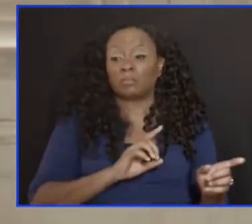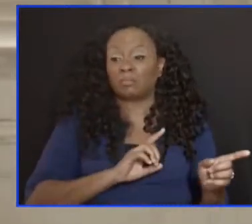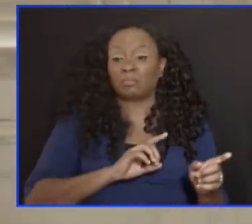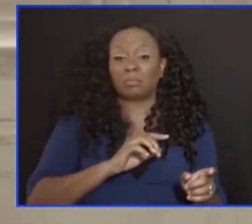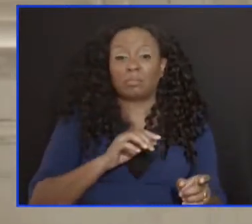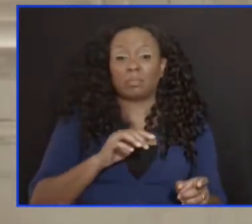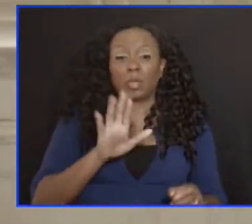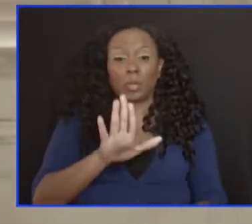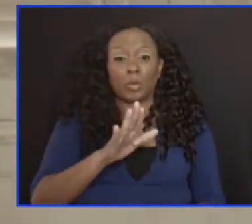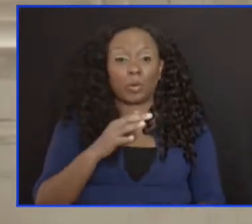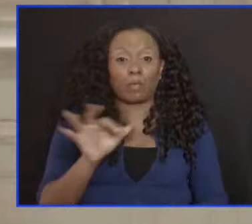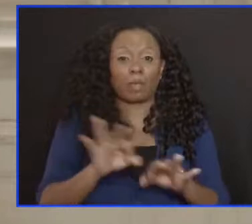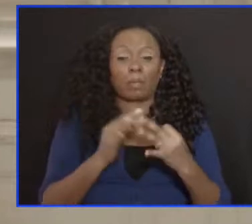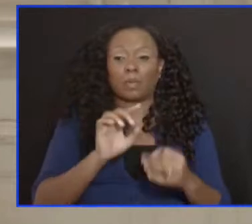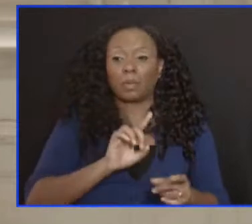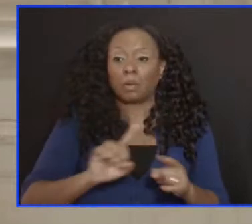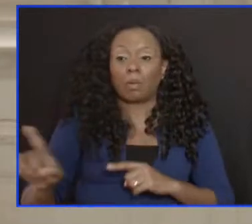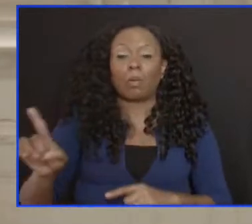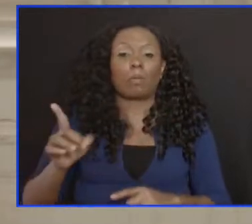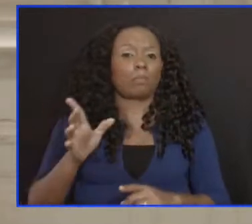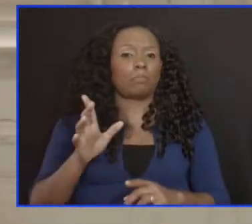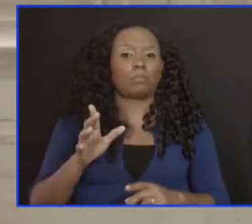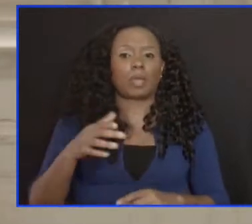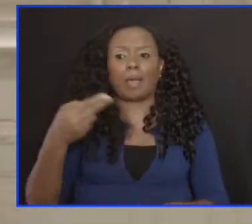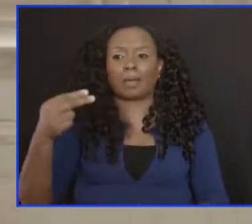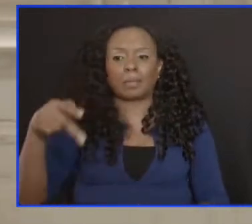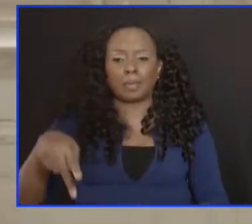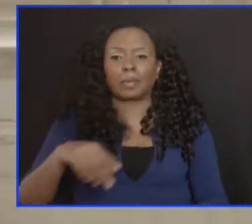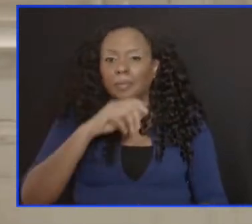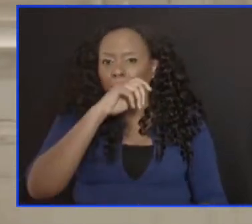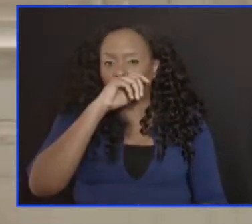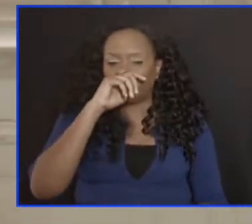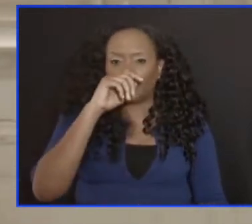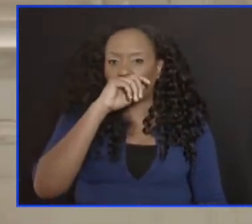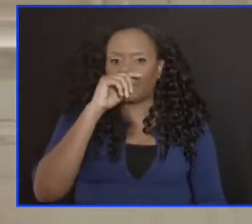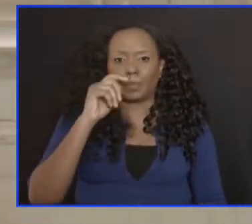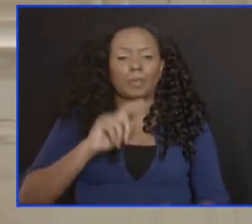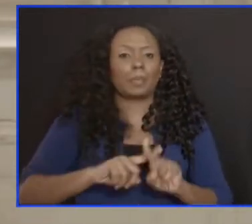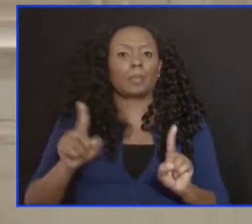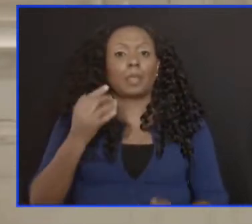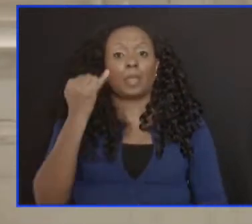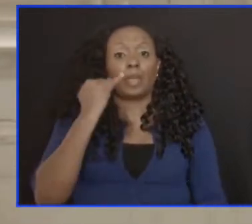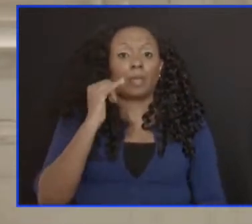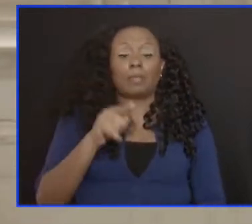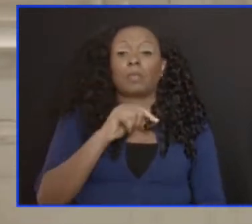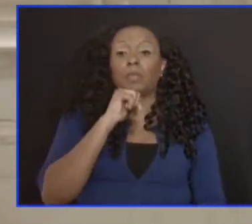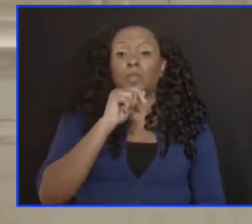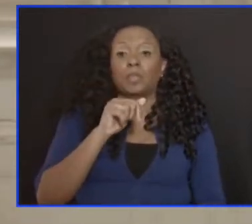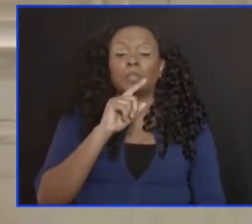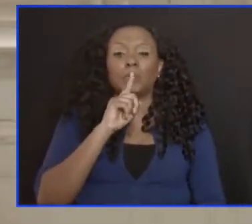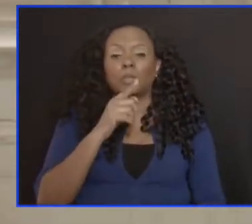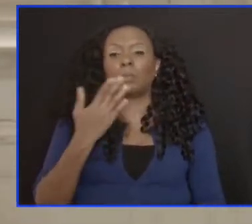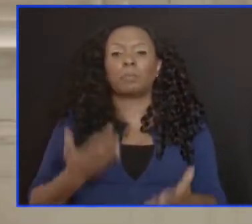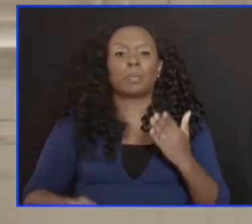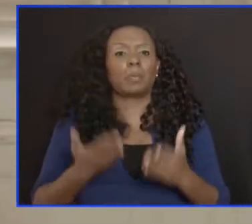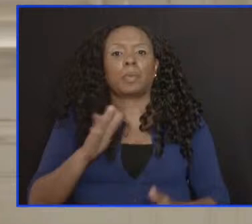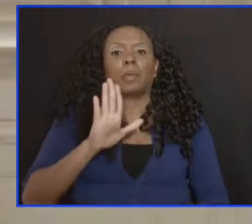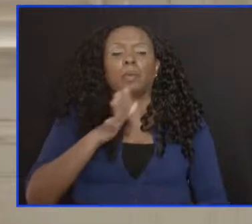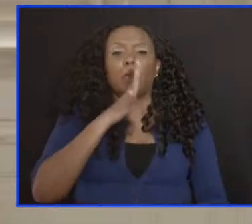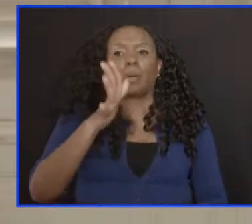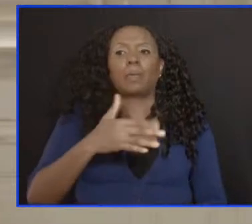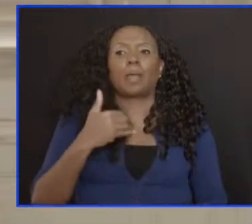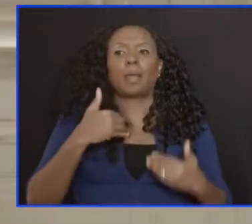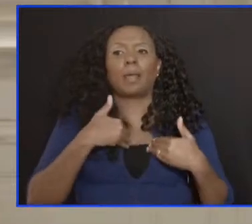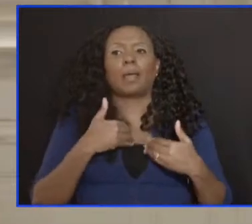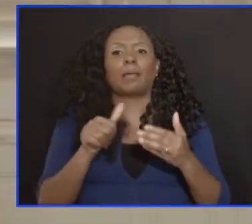created an avenue for you. So these assessment centers where you're not sure if granny may have diarrhea or she may have vomiting,